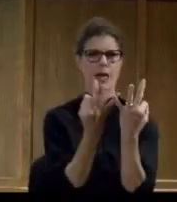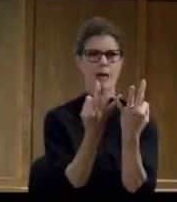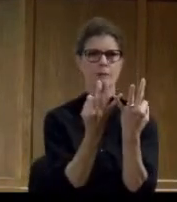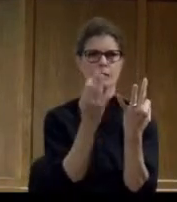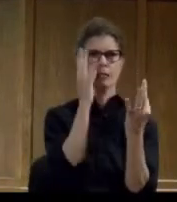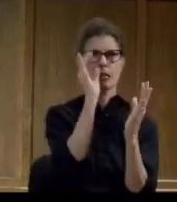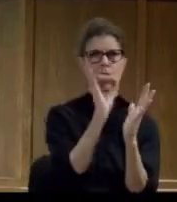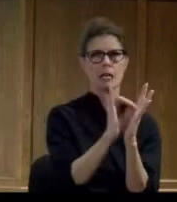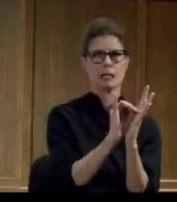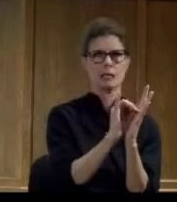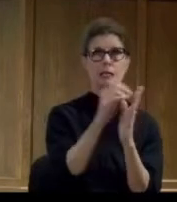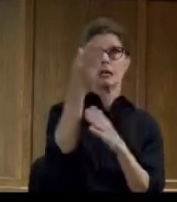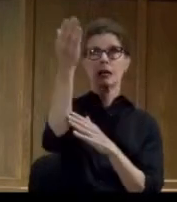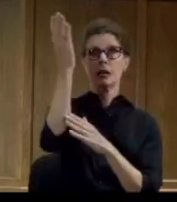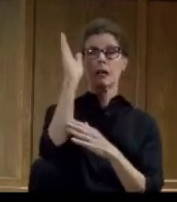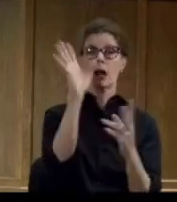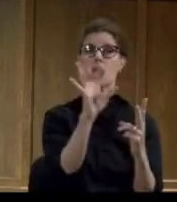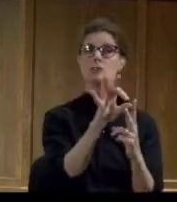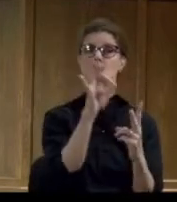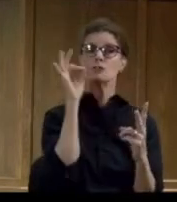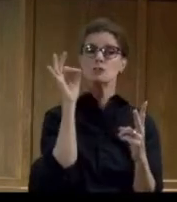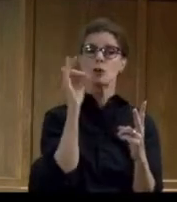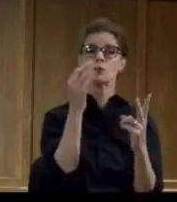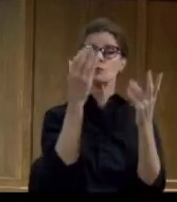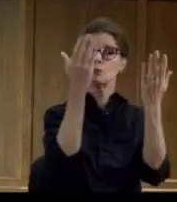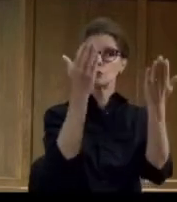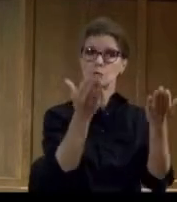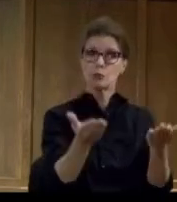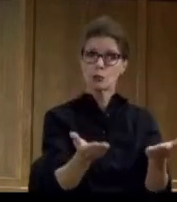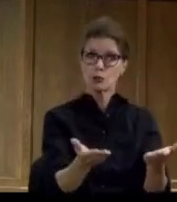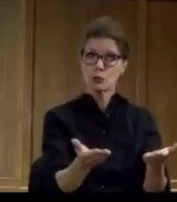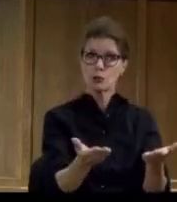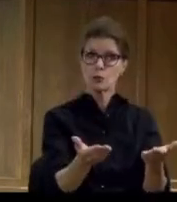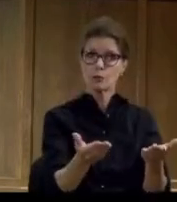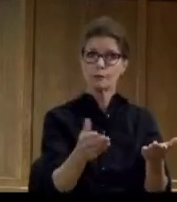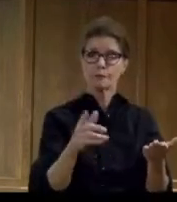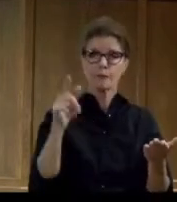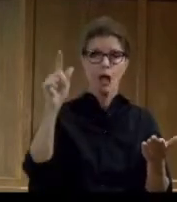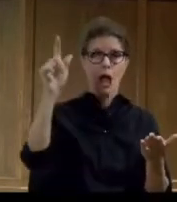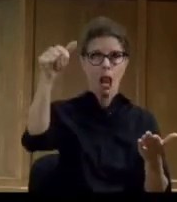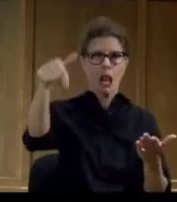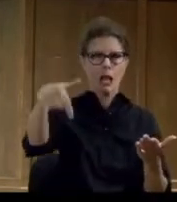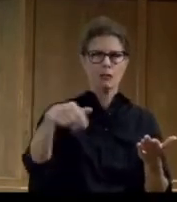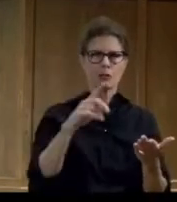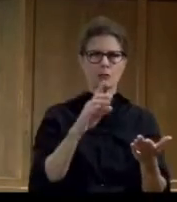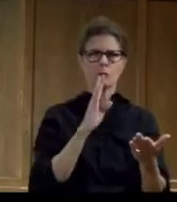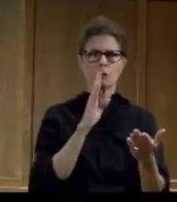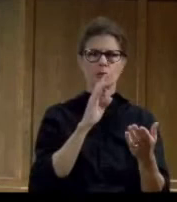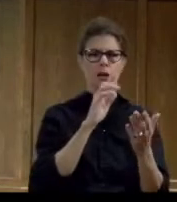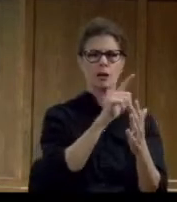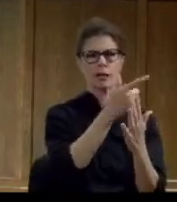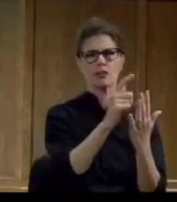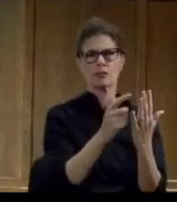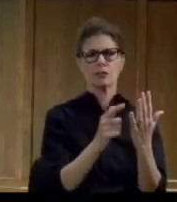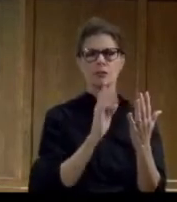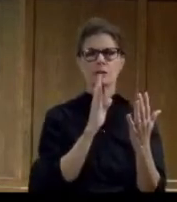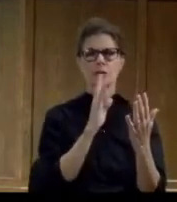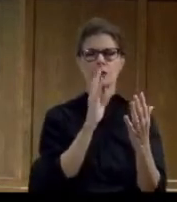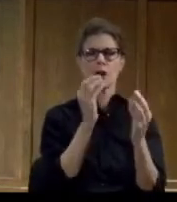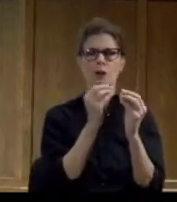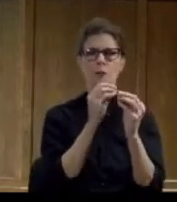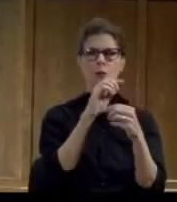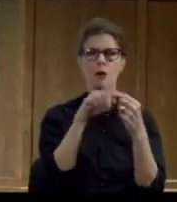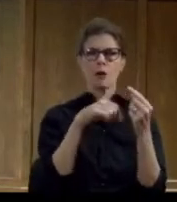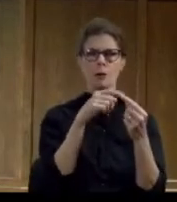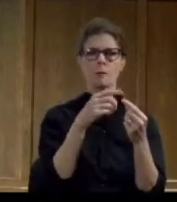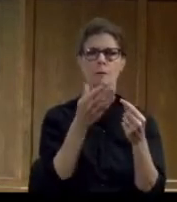You have been chosen by God himself. And later in the series, we'll talk more about this, but Paul in this letter does talk about, like,